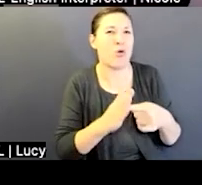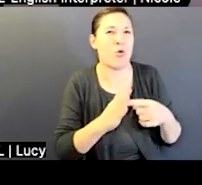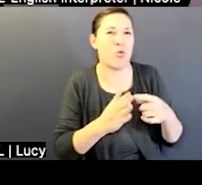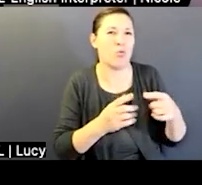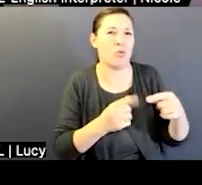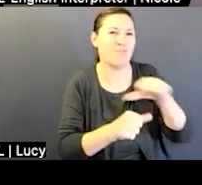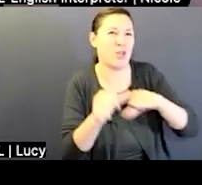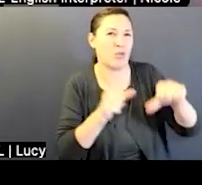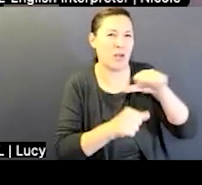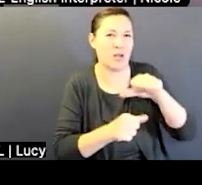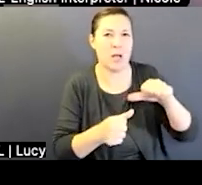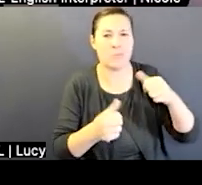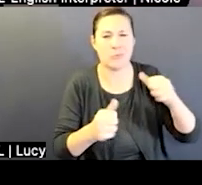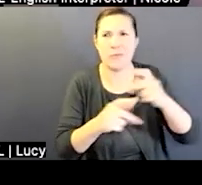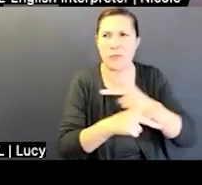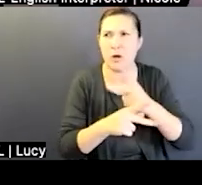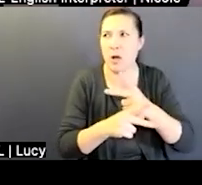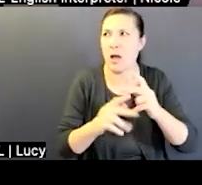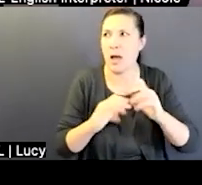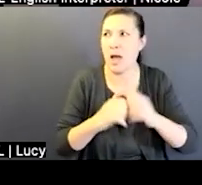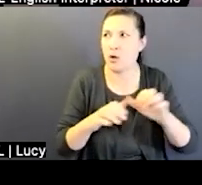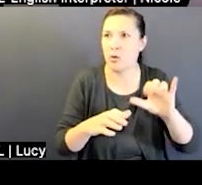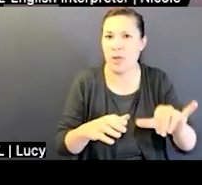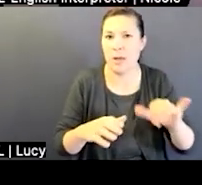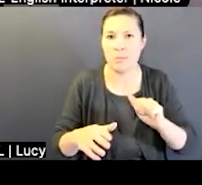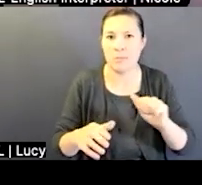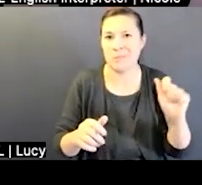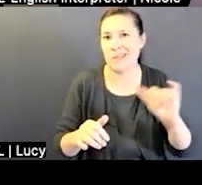about how to do that as a professor.